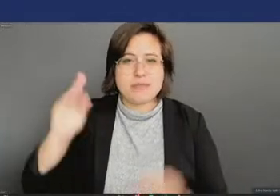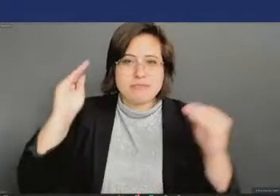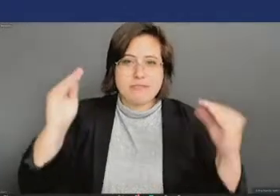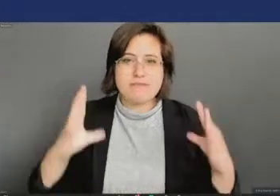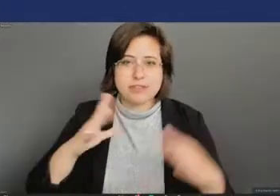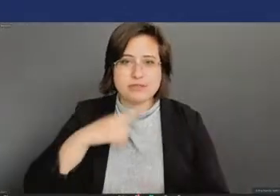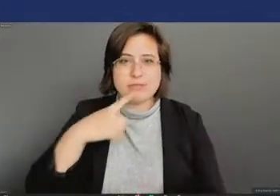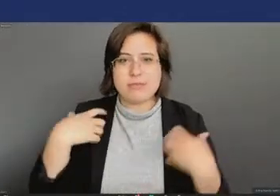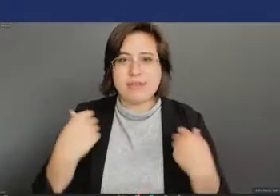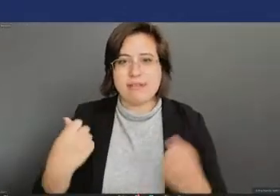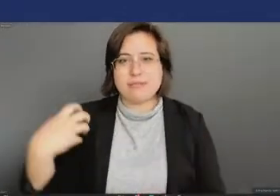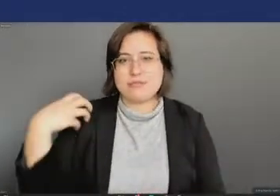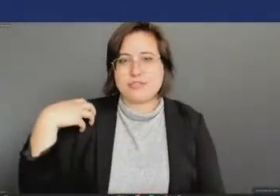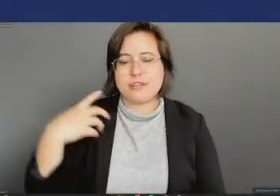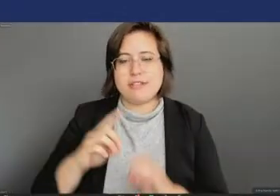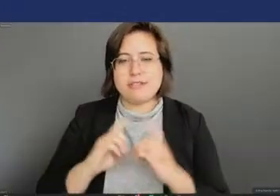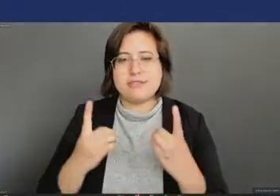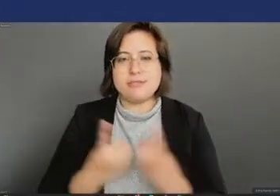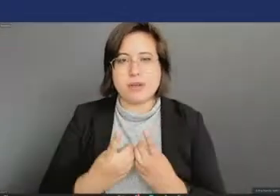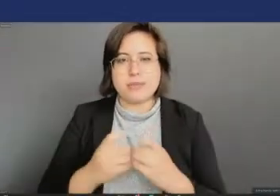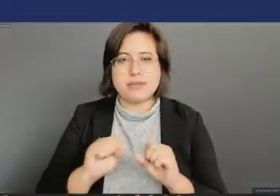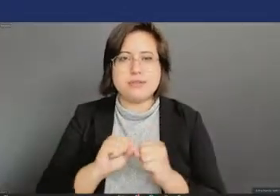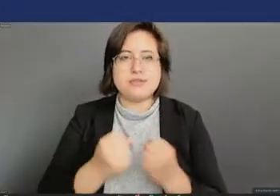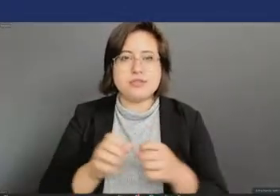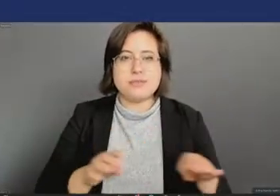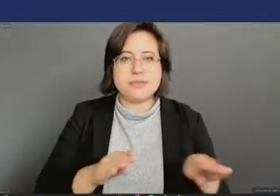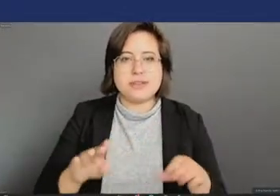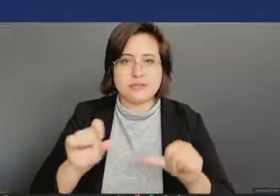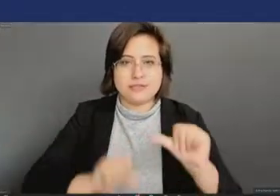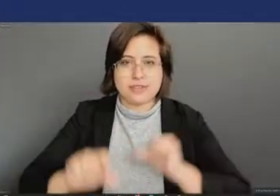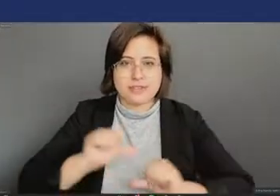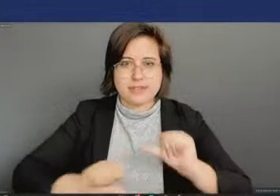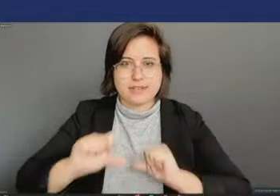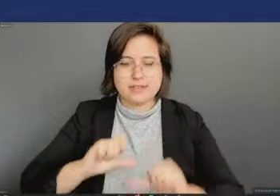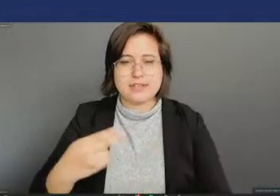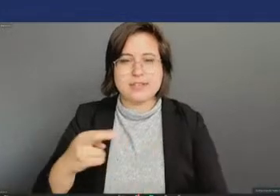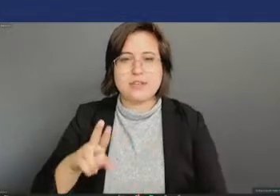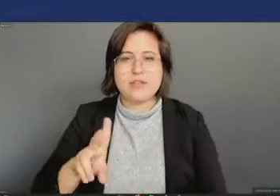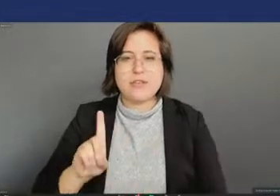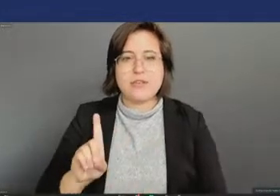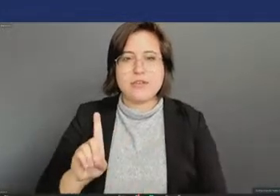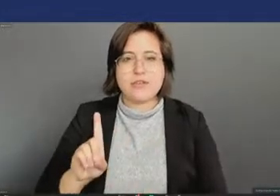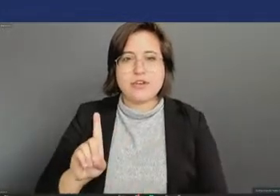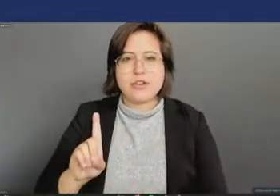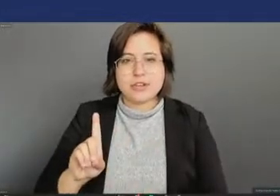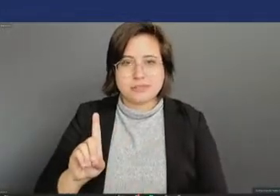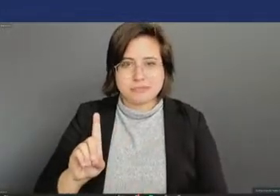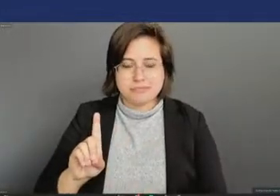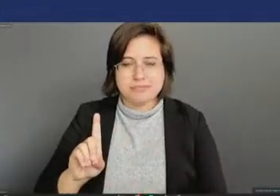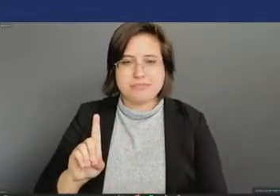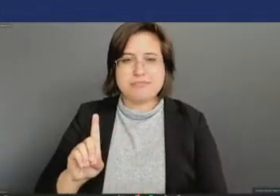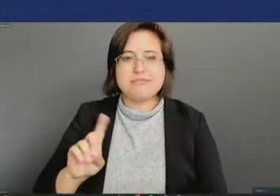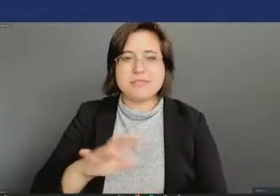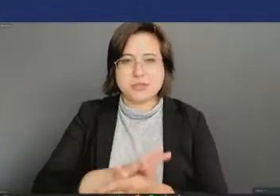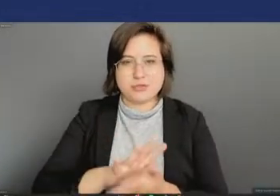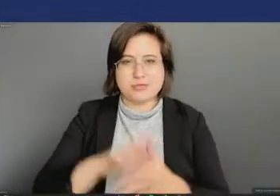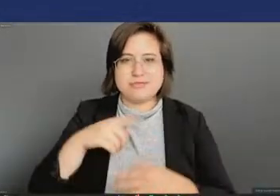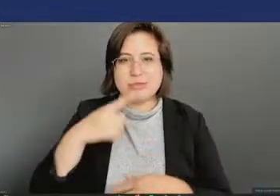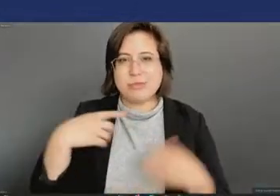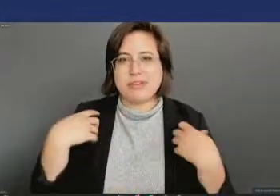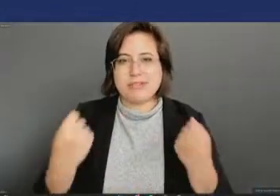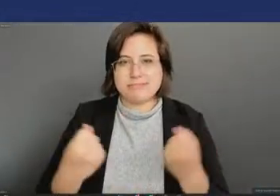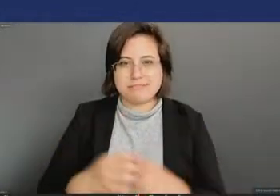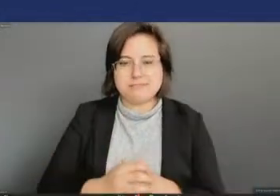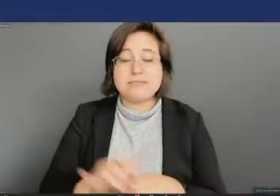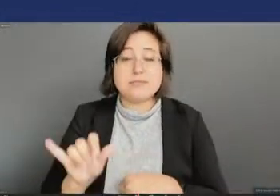and Chair of the Department of Social and Behavioral Sciences at the Harvard Chan School of Public Health. He is also